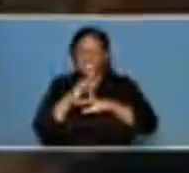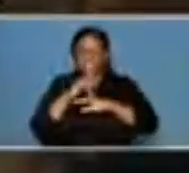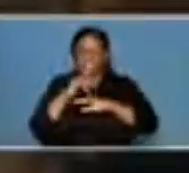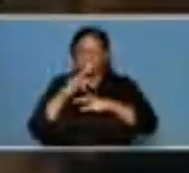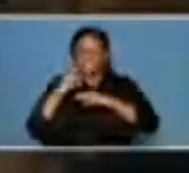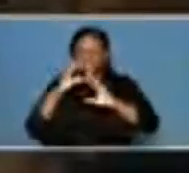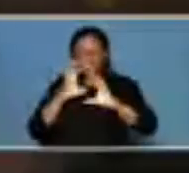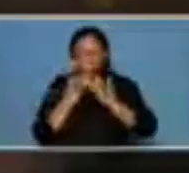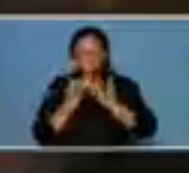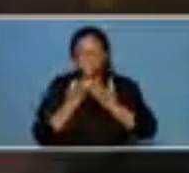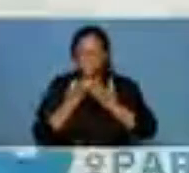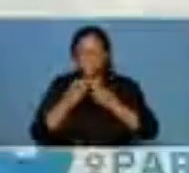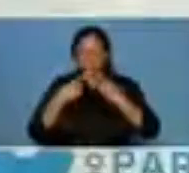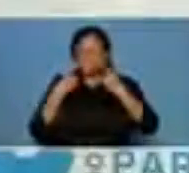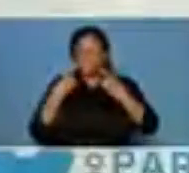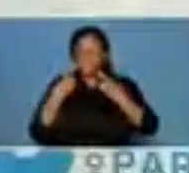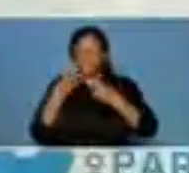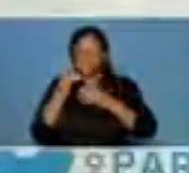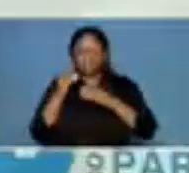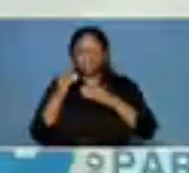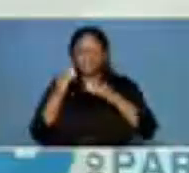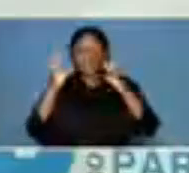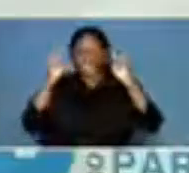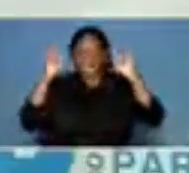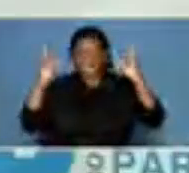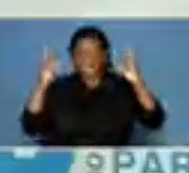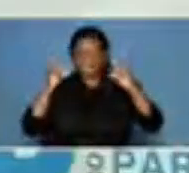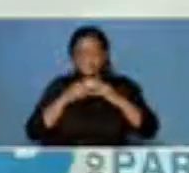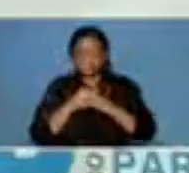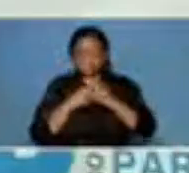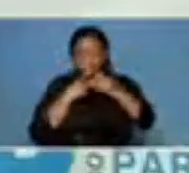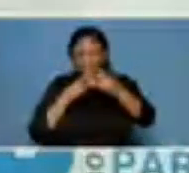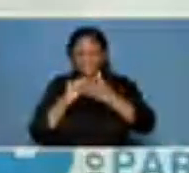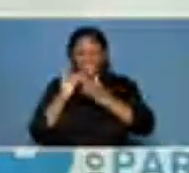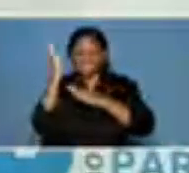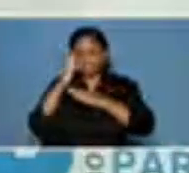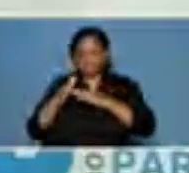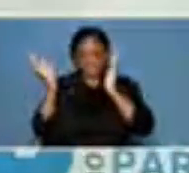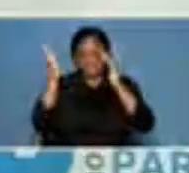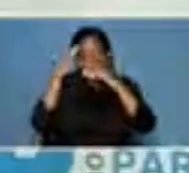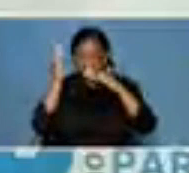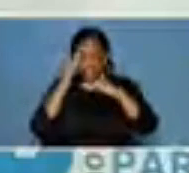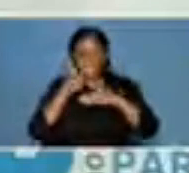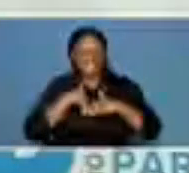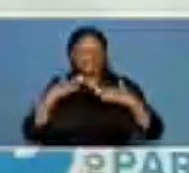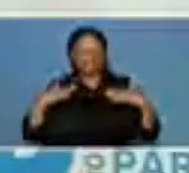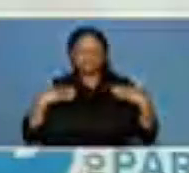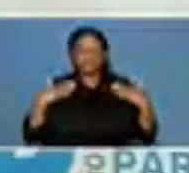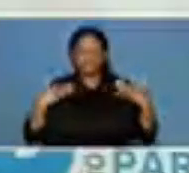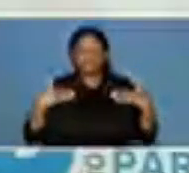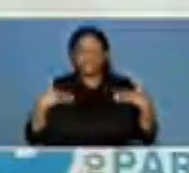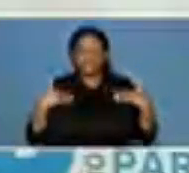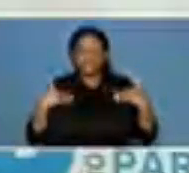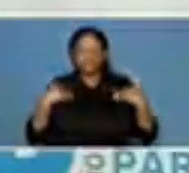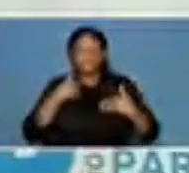Community Awards of Excellence. I am totally humble, right? Because this is something I never expected, never anticipated, never looked forward to. I mean, I simply